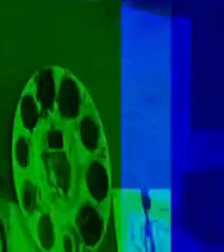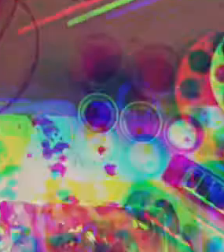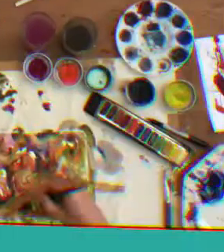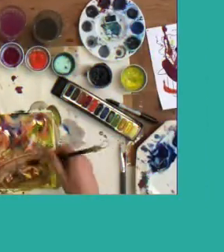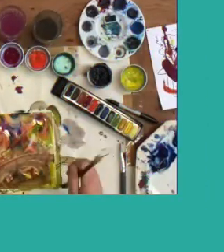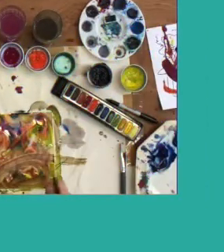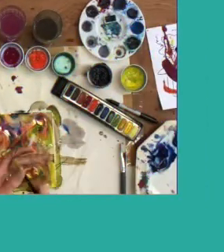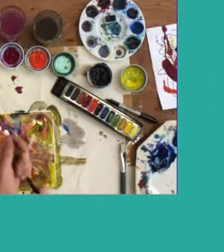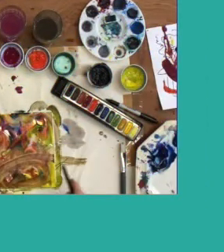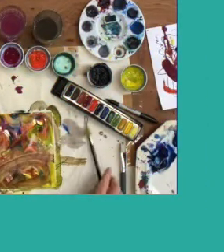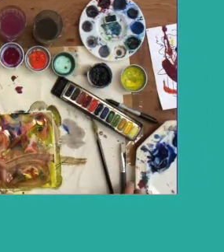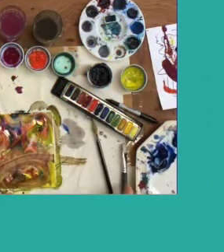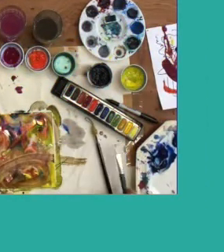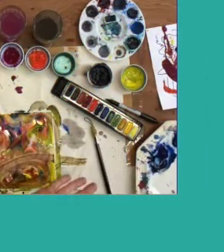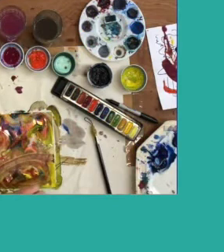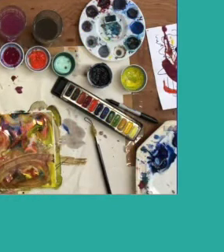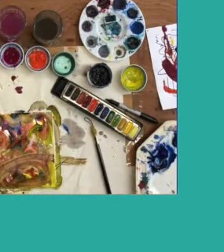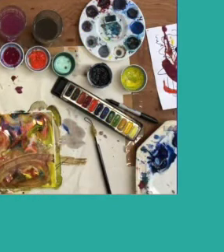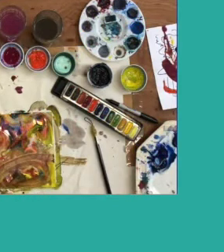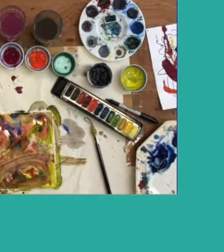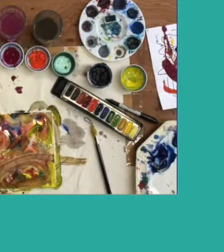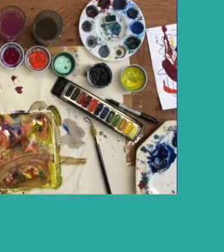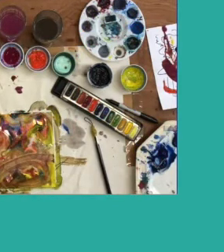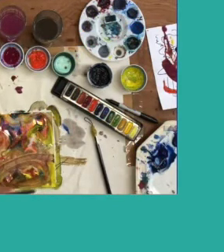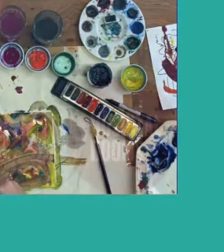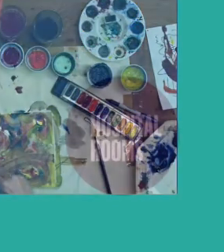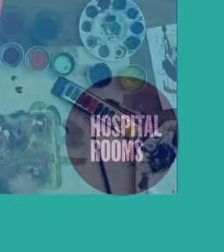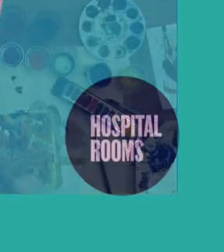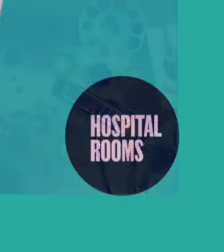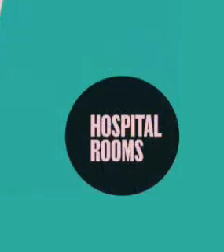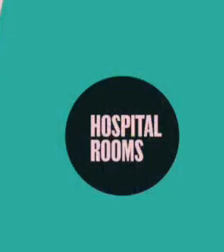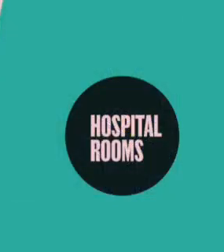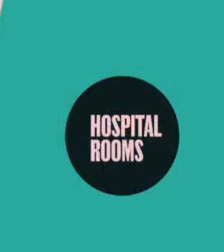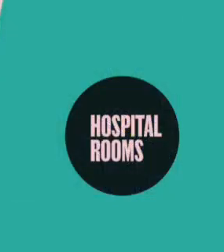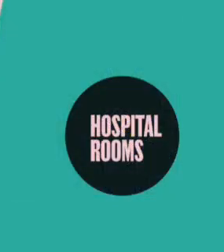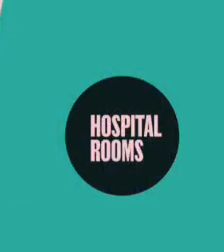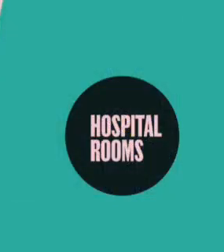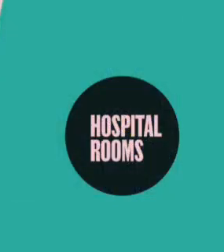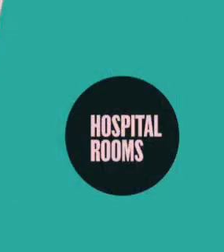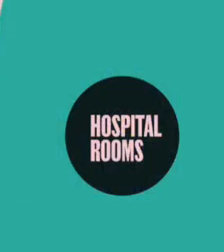Hello.